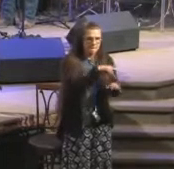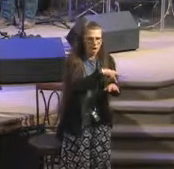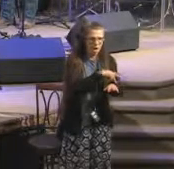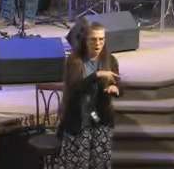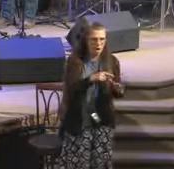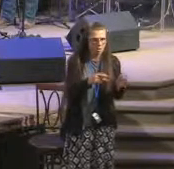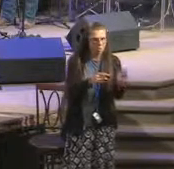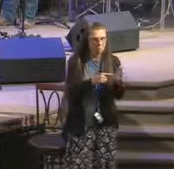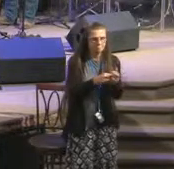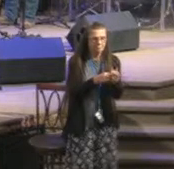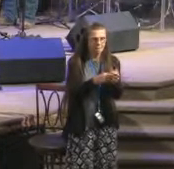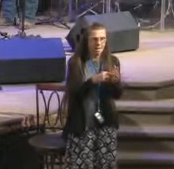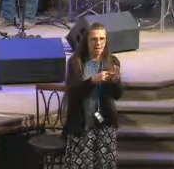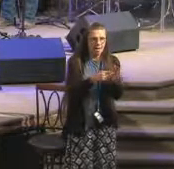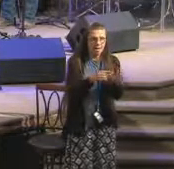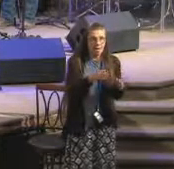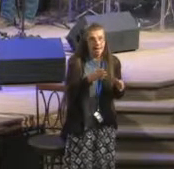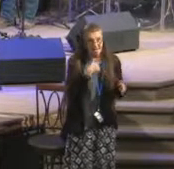imitate who? Christ.